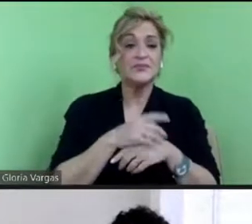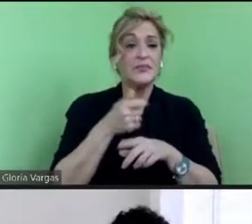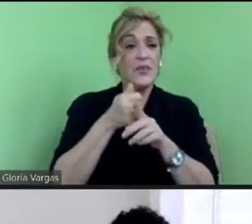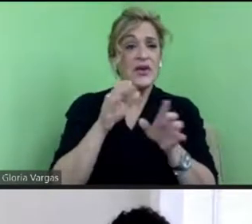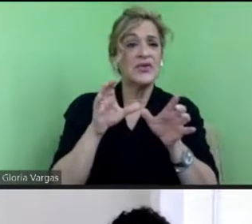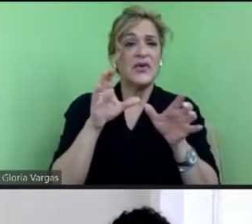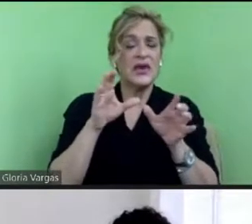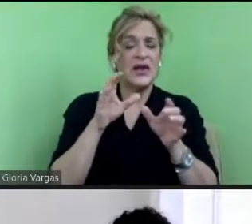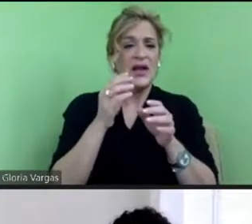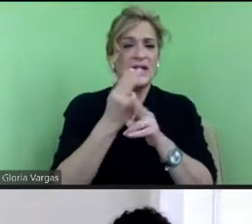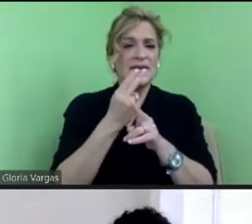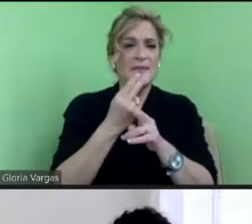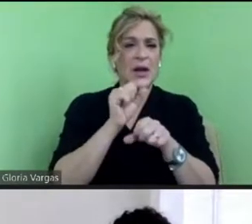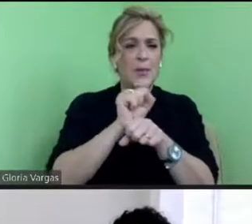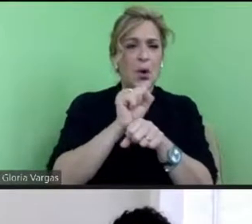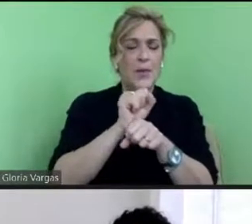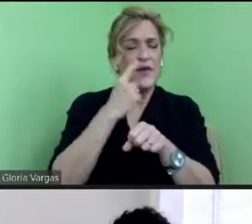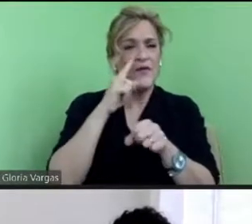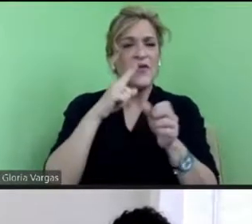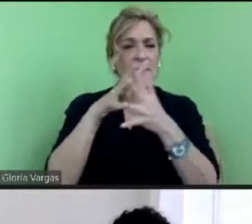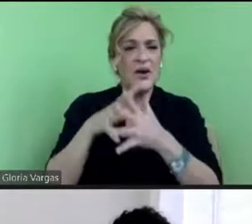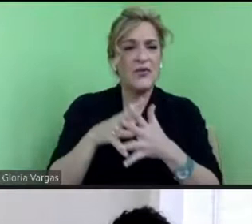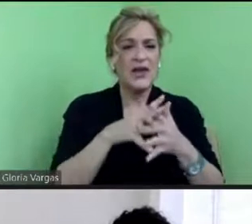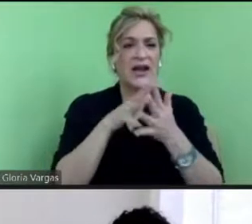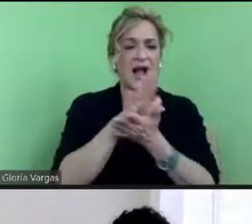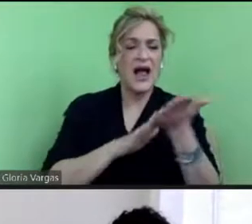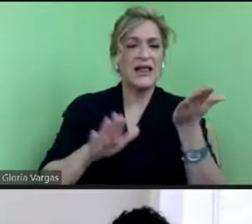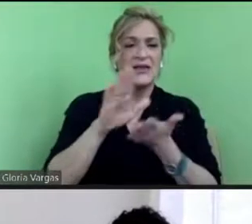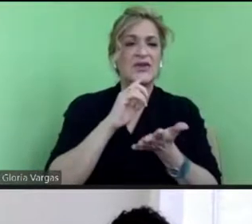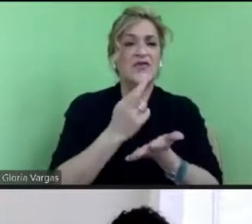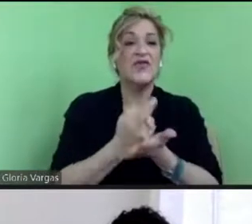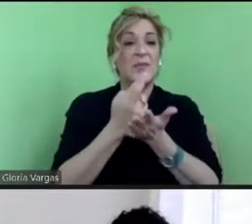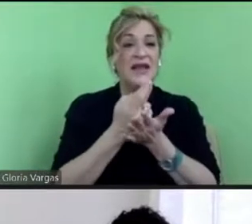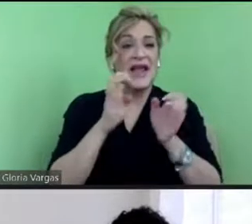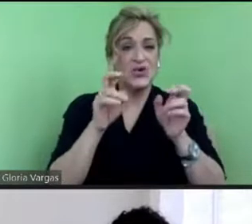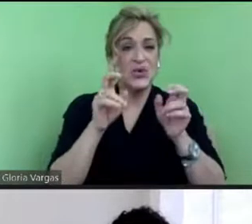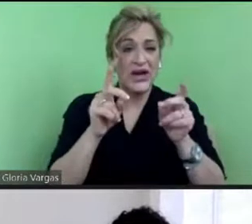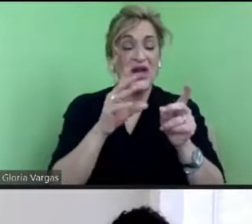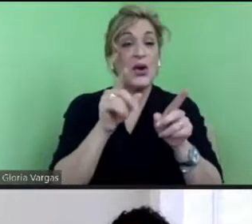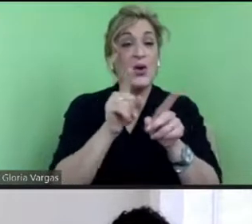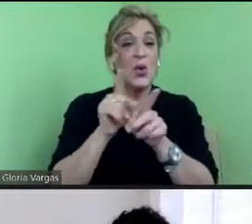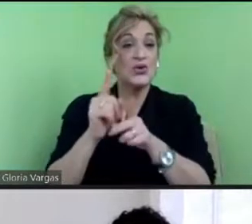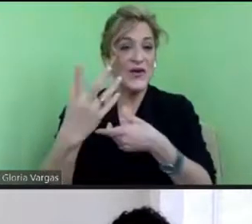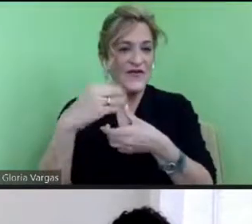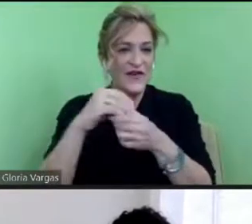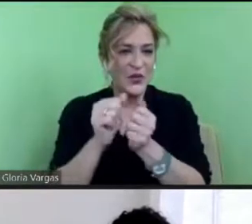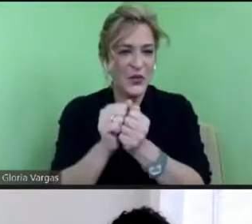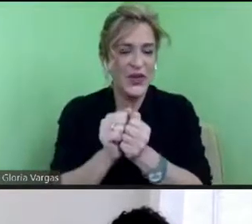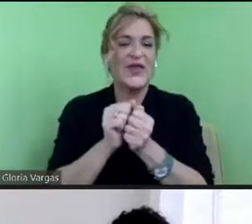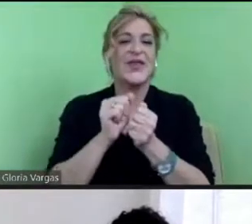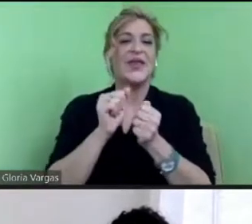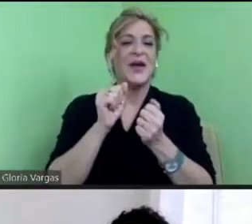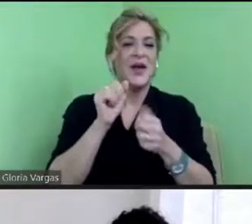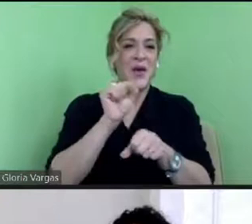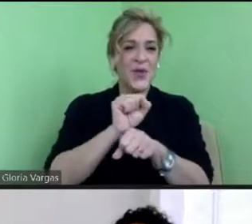customized employment from the American College of Rehabilitation Educators and is involved with Employment First Initiative in